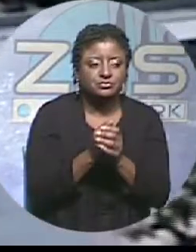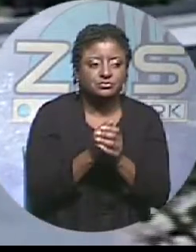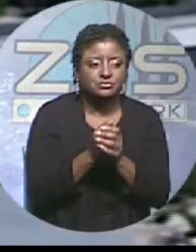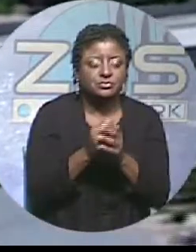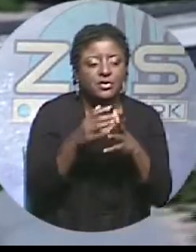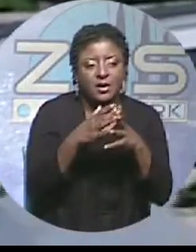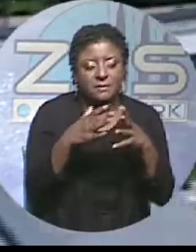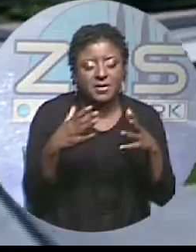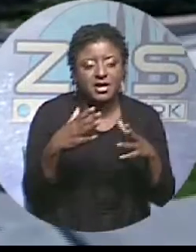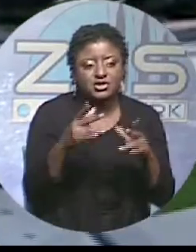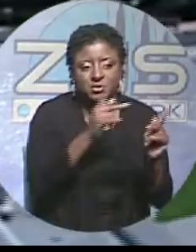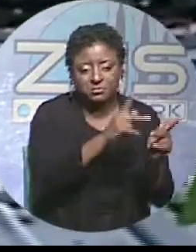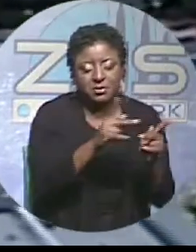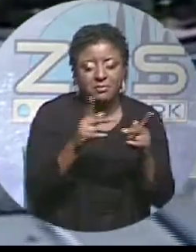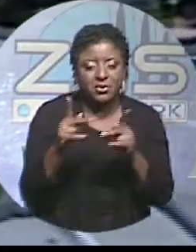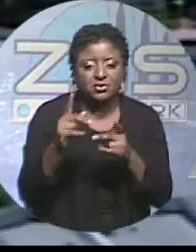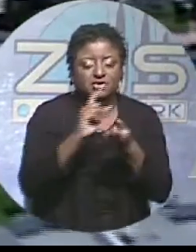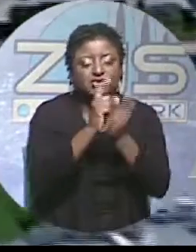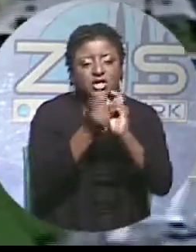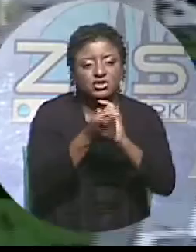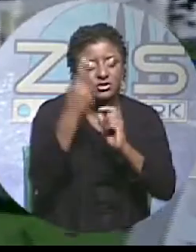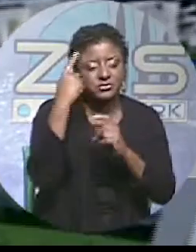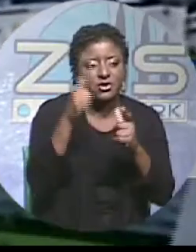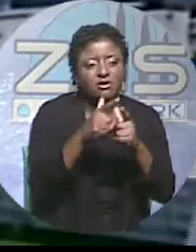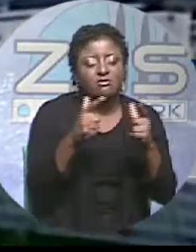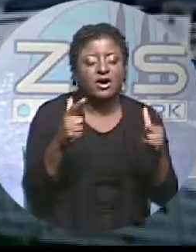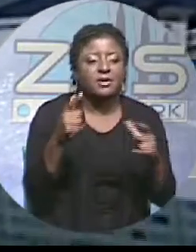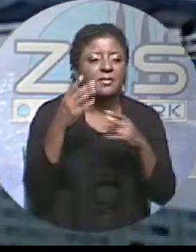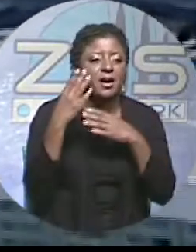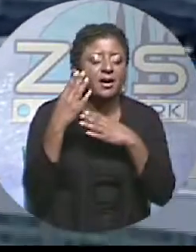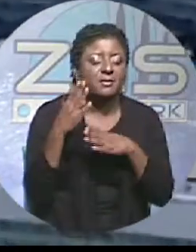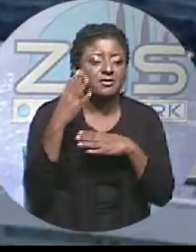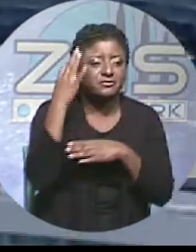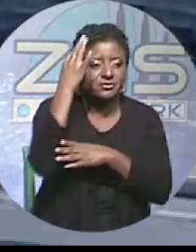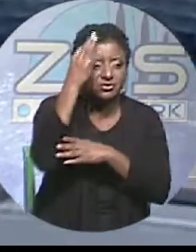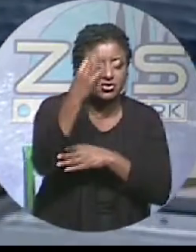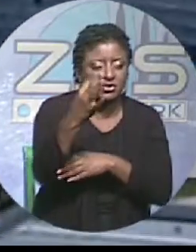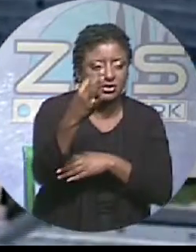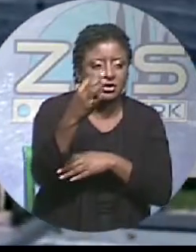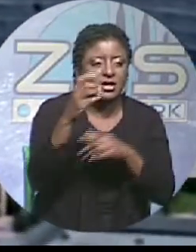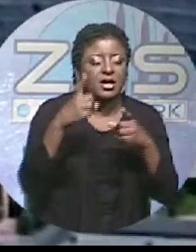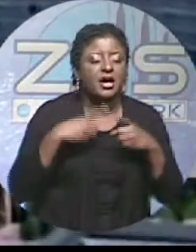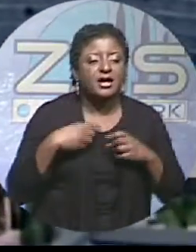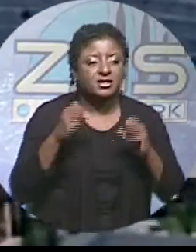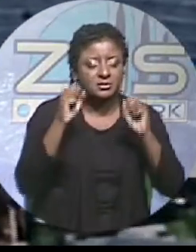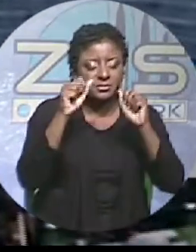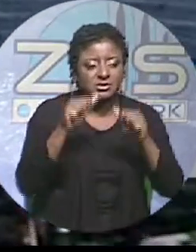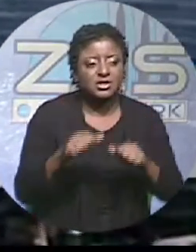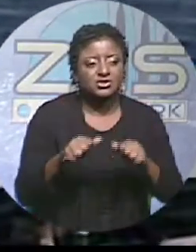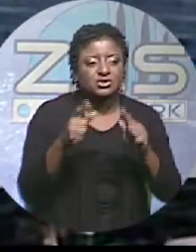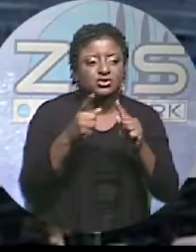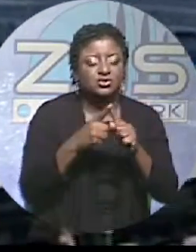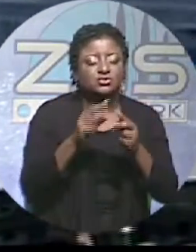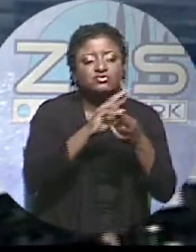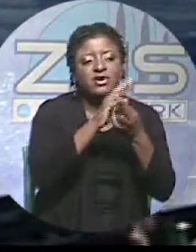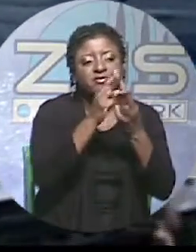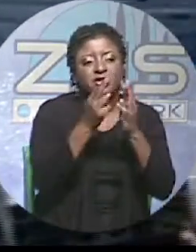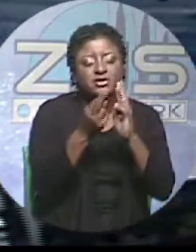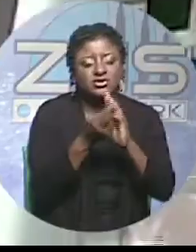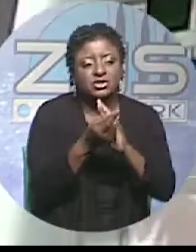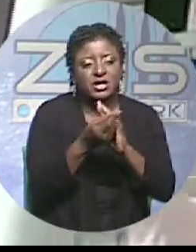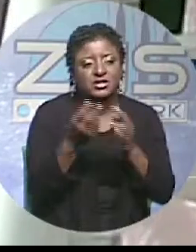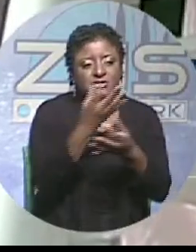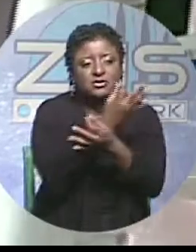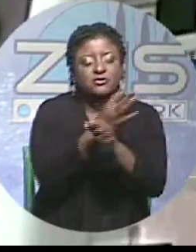Major proposed changes for the future of Grand Bahama that have the potential to revolutionize the nation's second city of